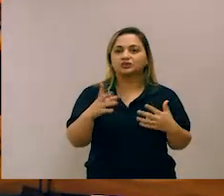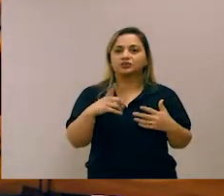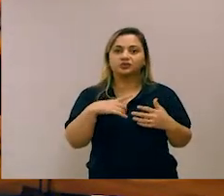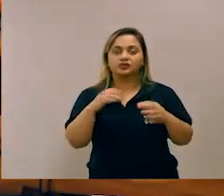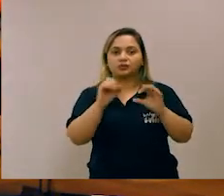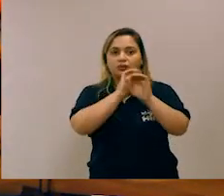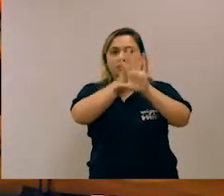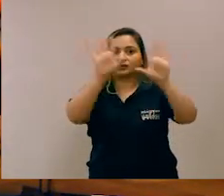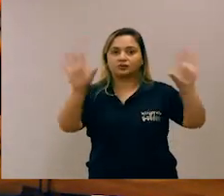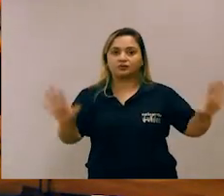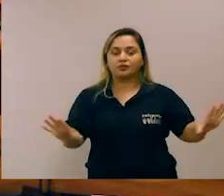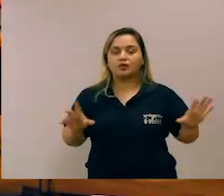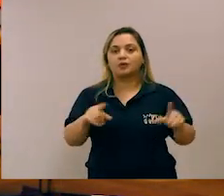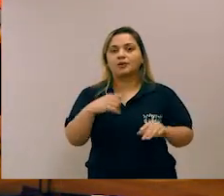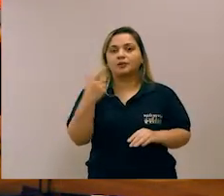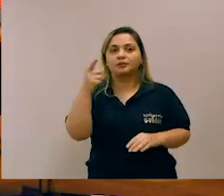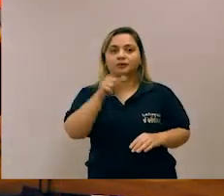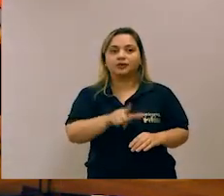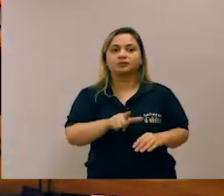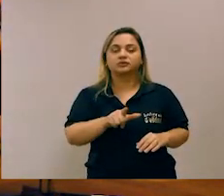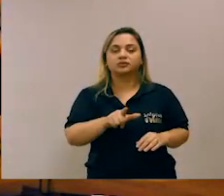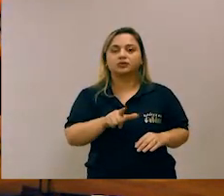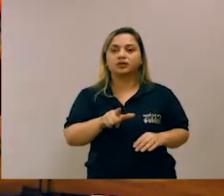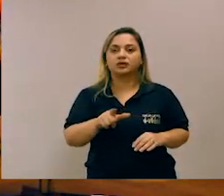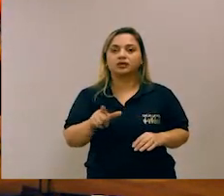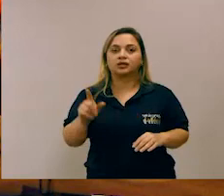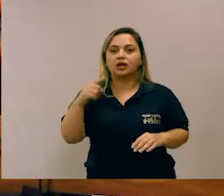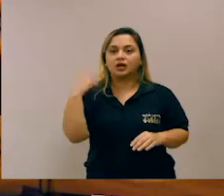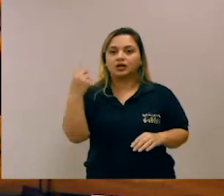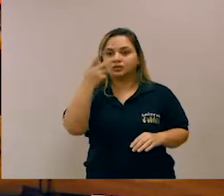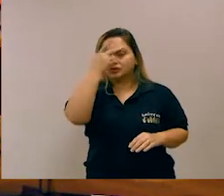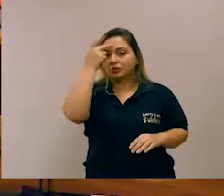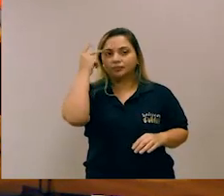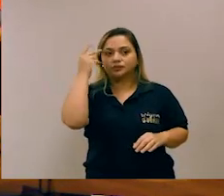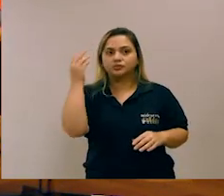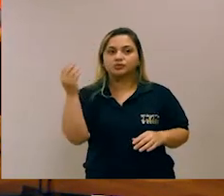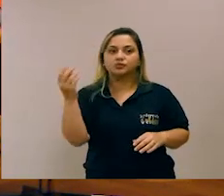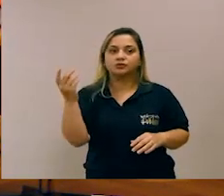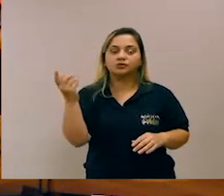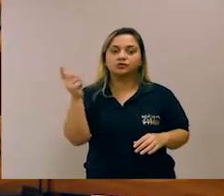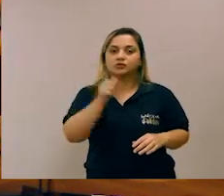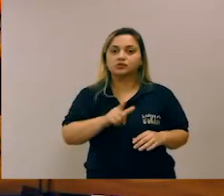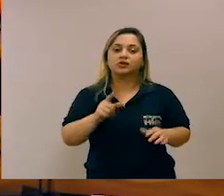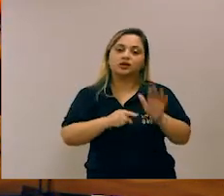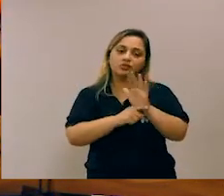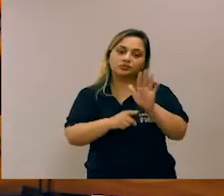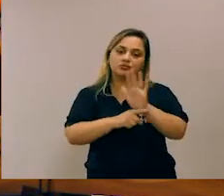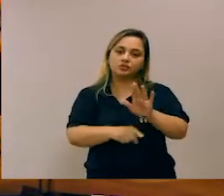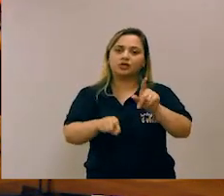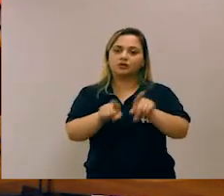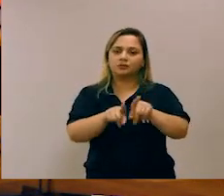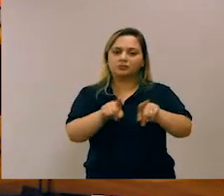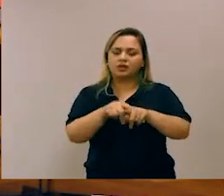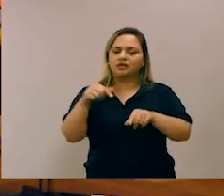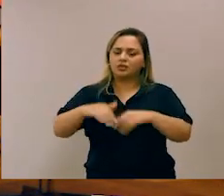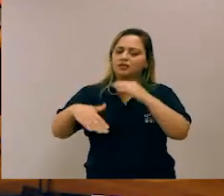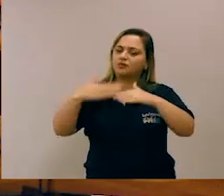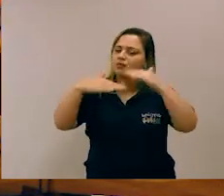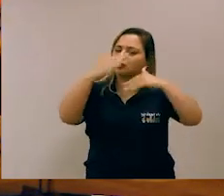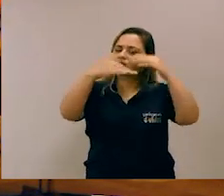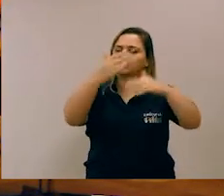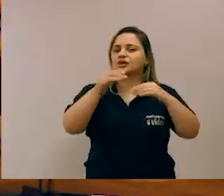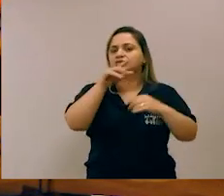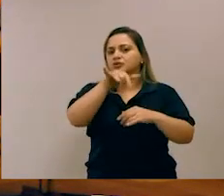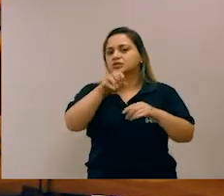the availability, the public availability of this data from your research for people that